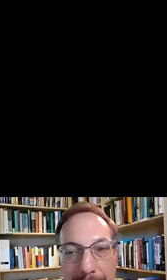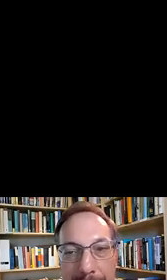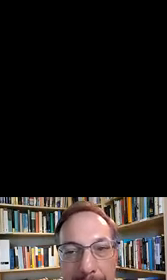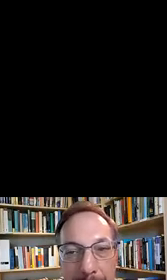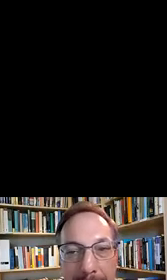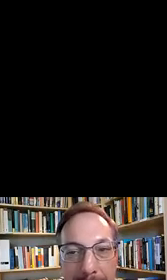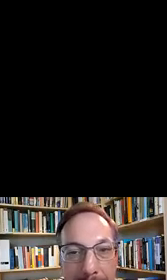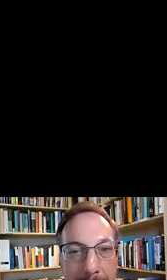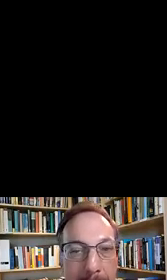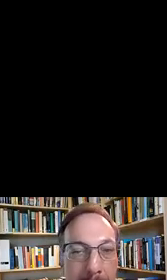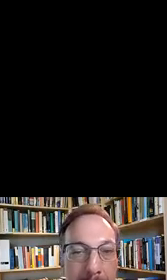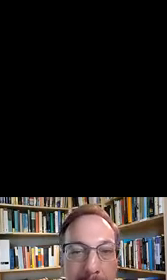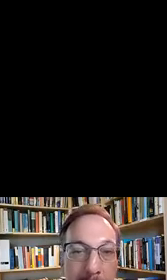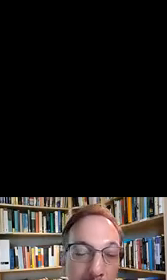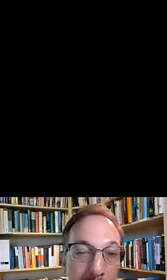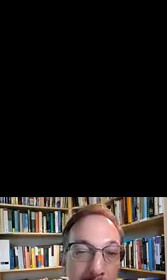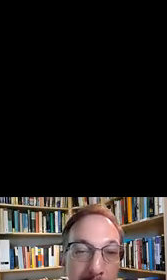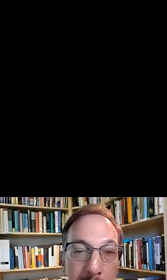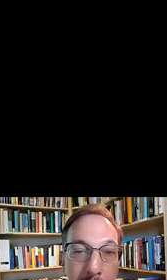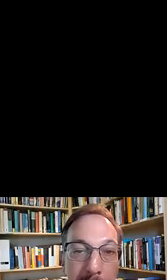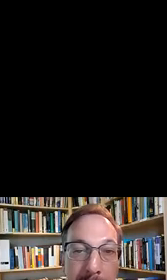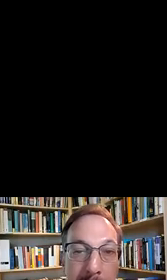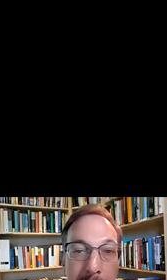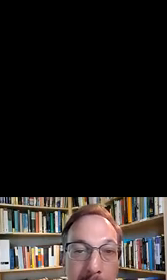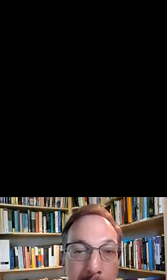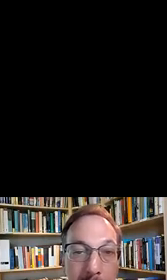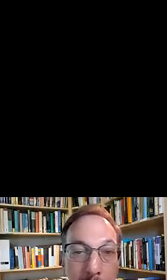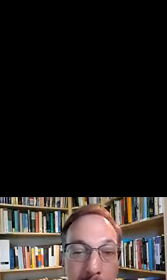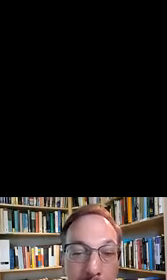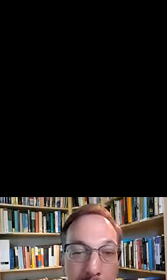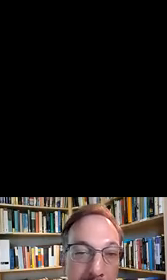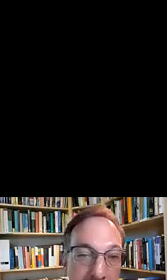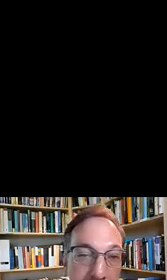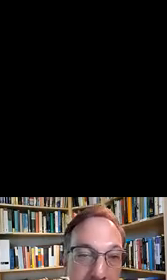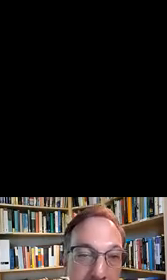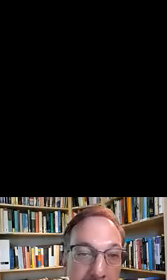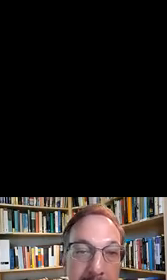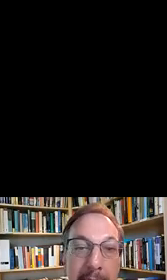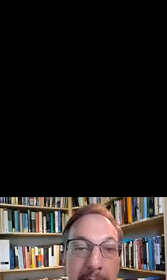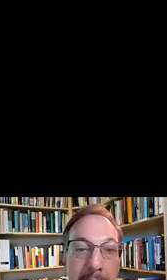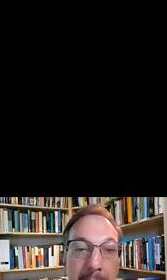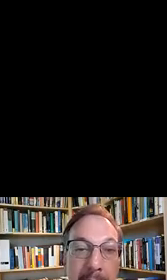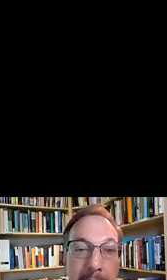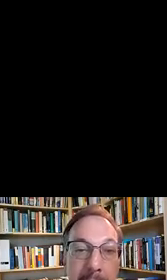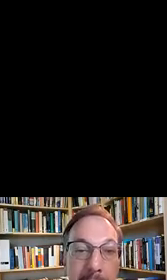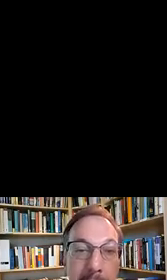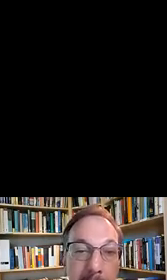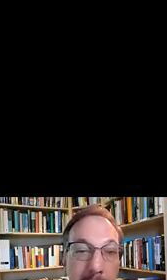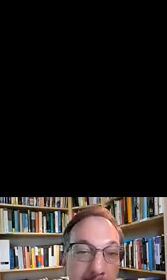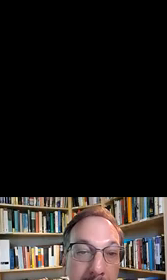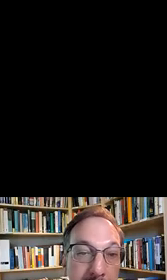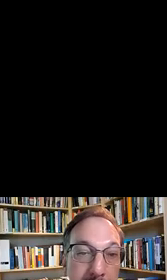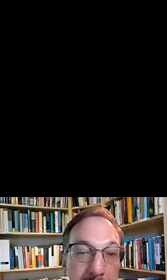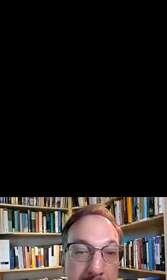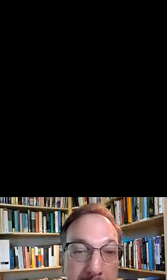person to do that. And you may find that you've completed enough of your coursework, let's say in science,